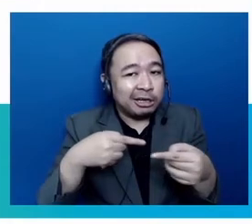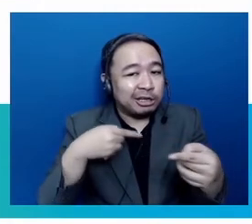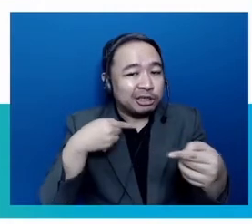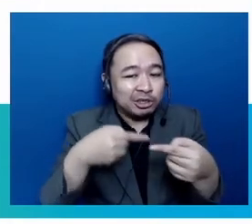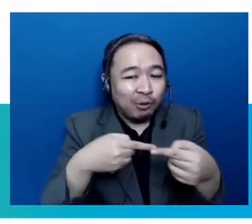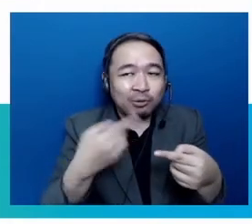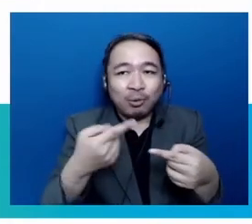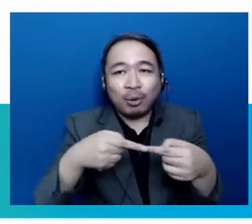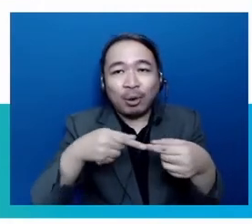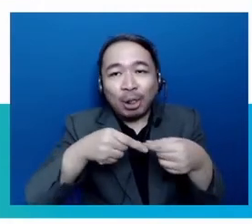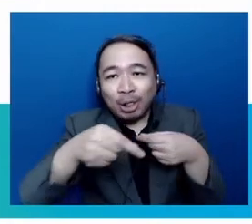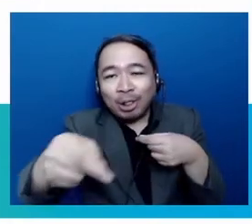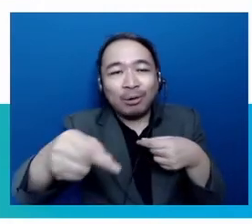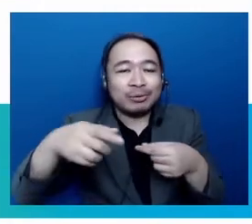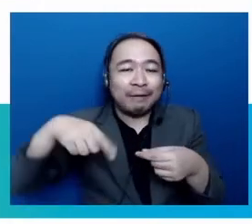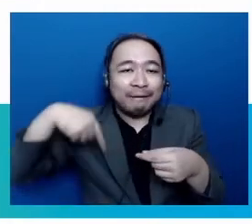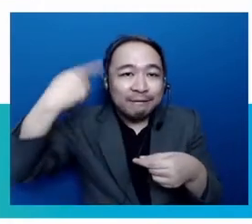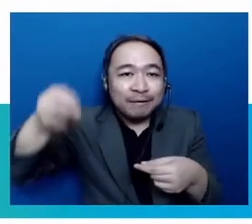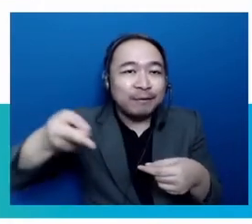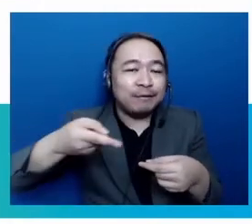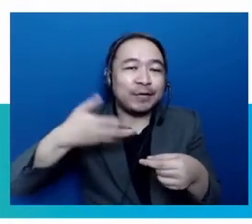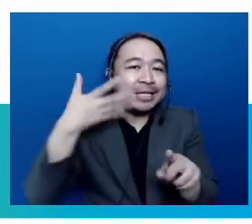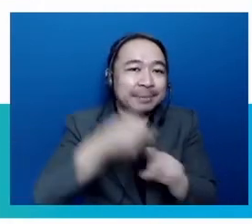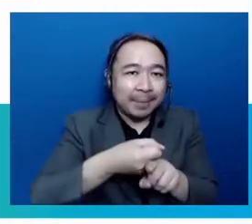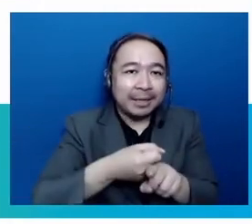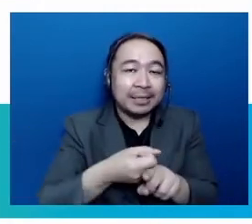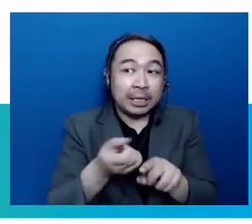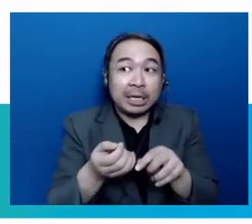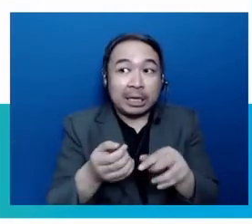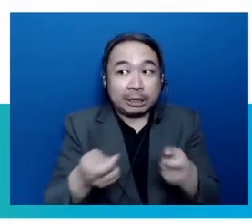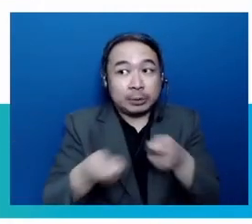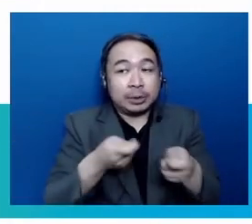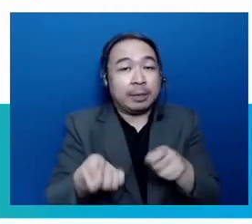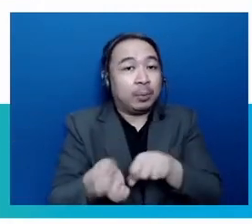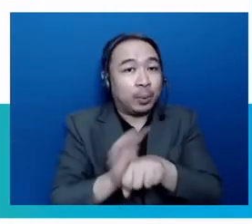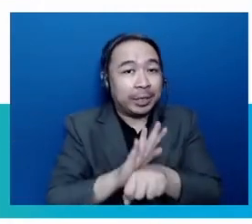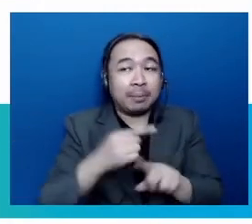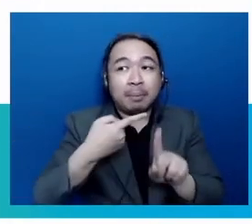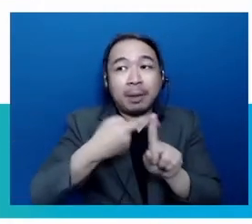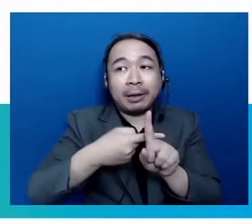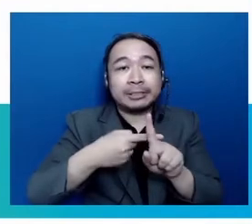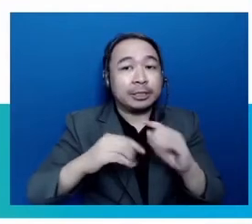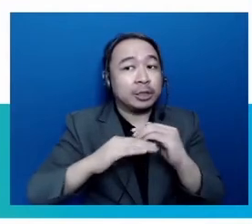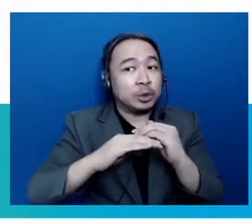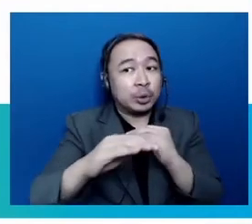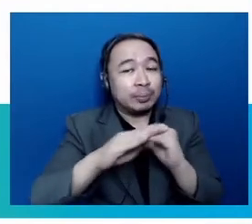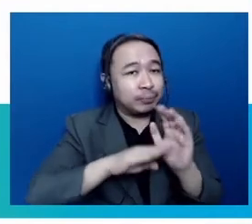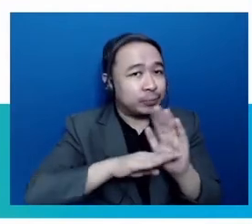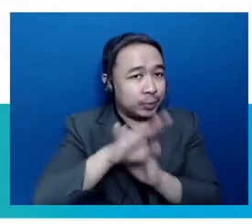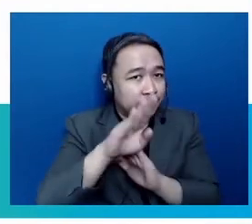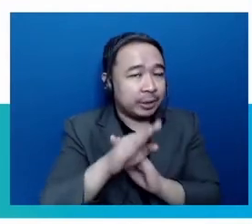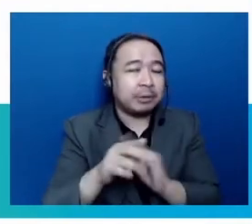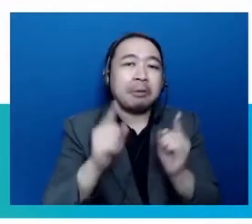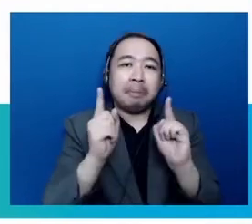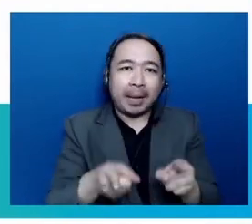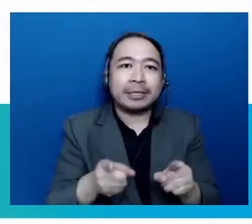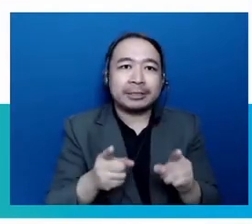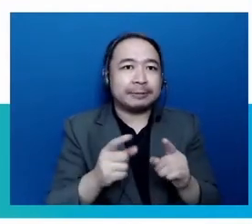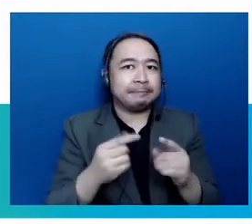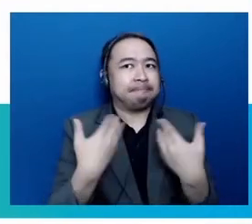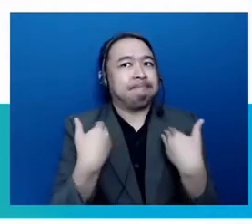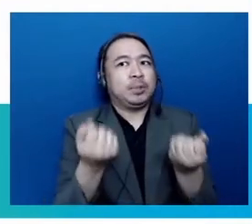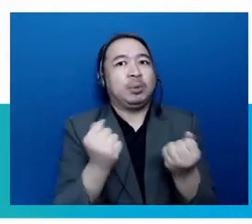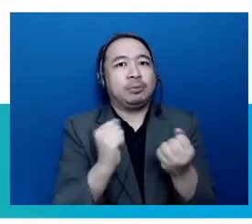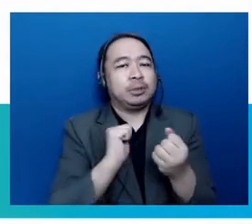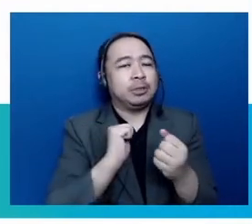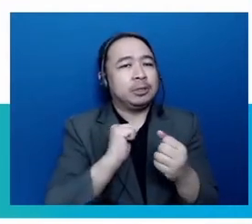in general for management and for sustainability, that we have structures that make sure